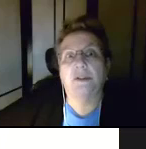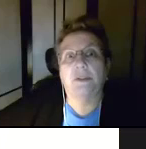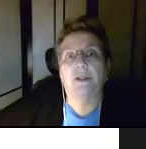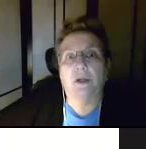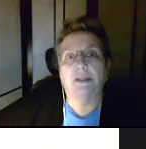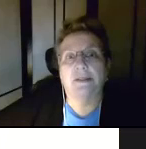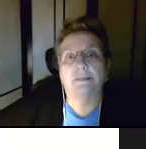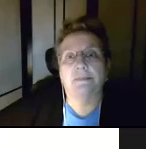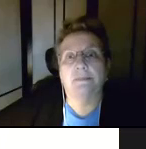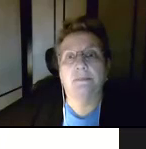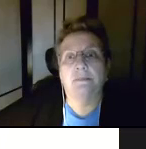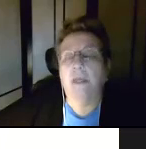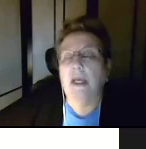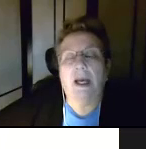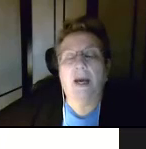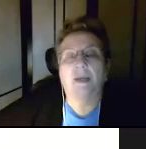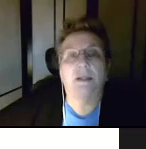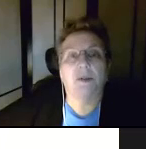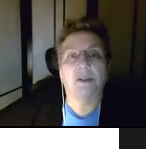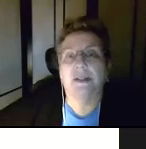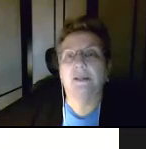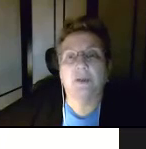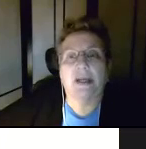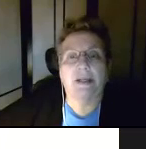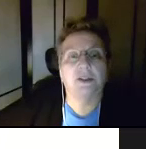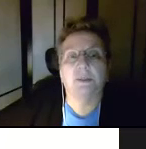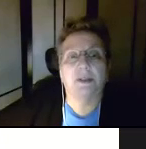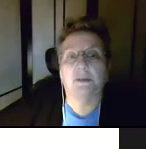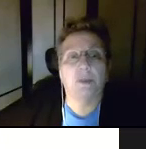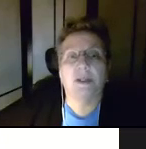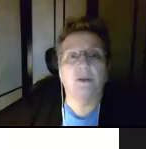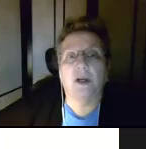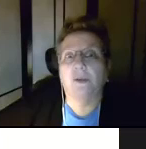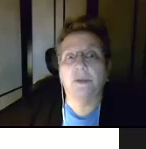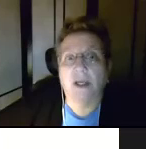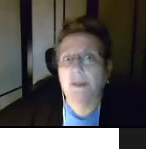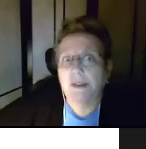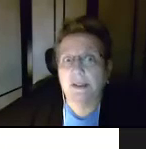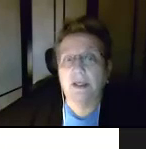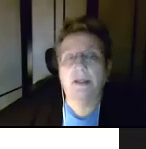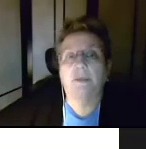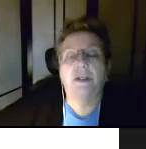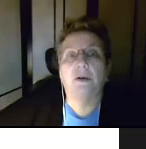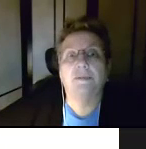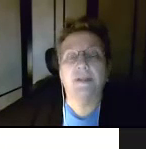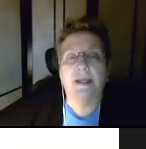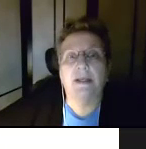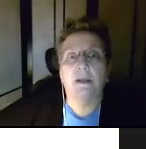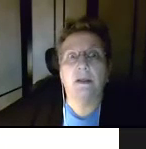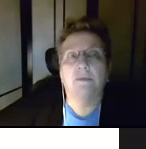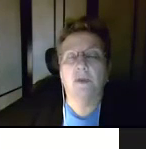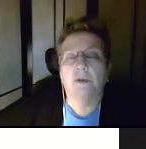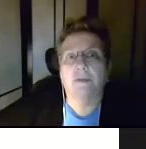for a person with autism? I'm not the person to give you that answer because we don't know. There's not been a study that we know of to